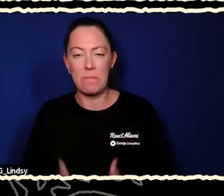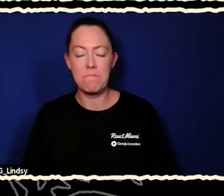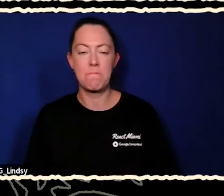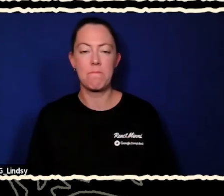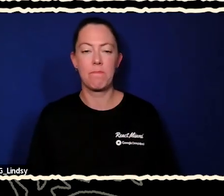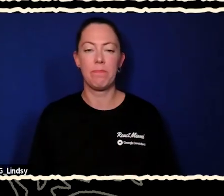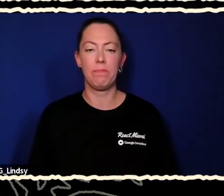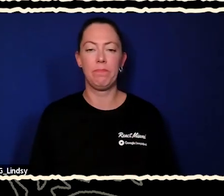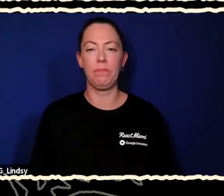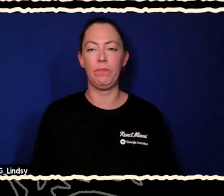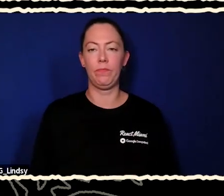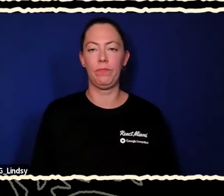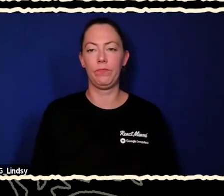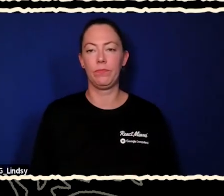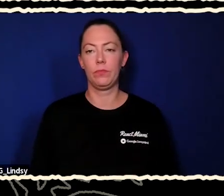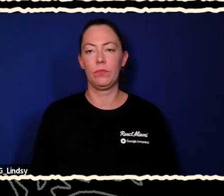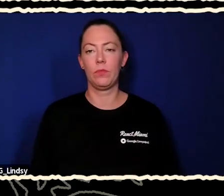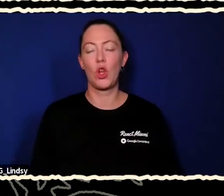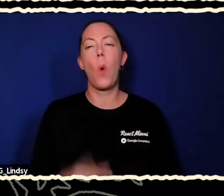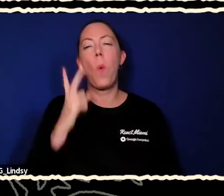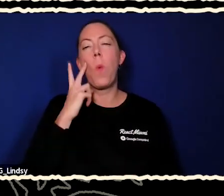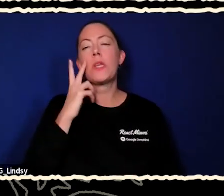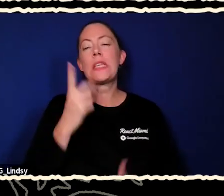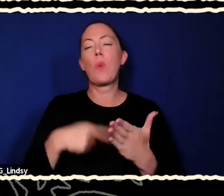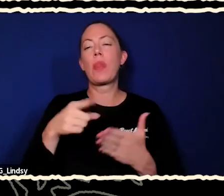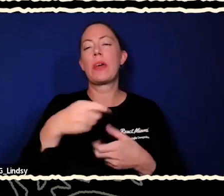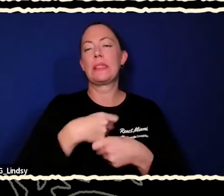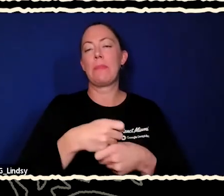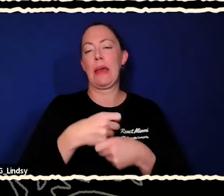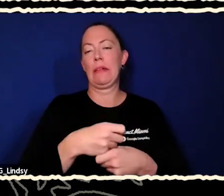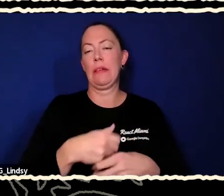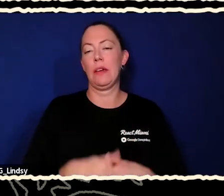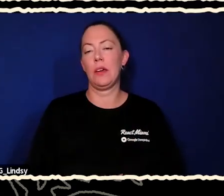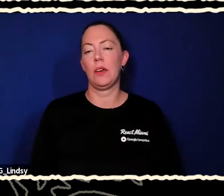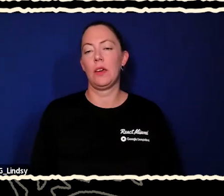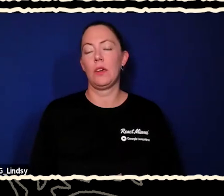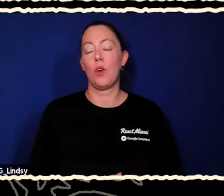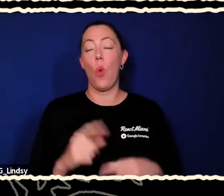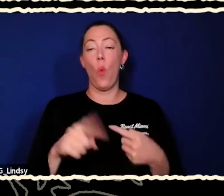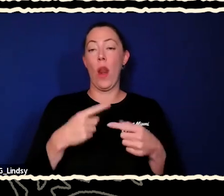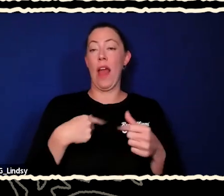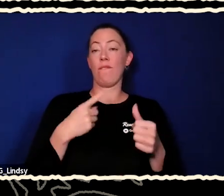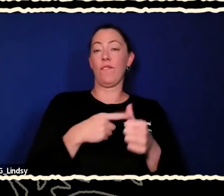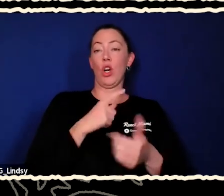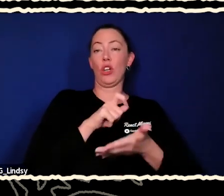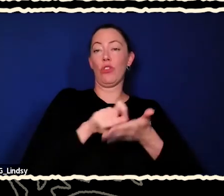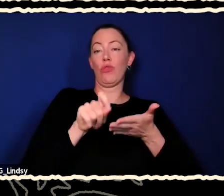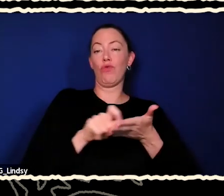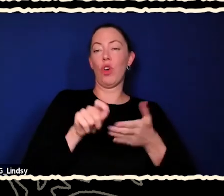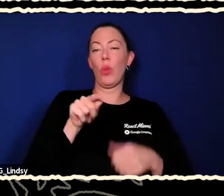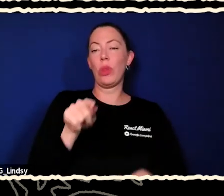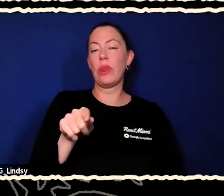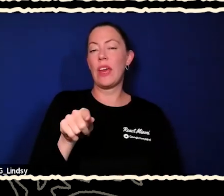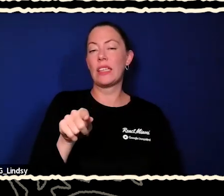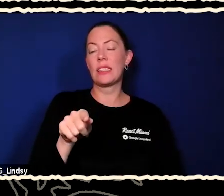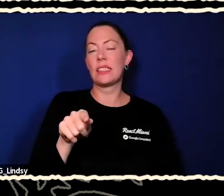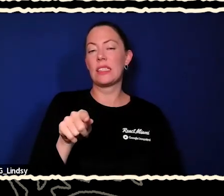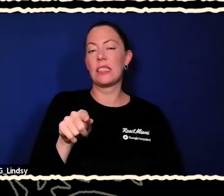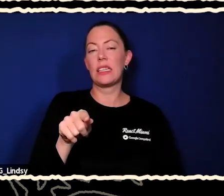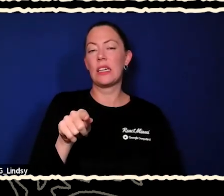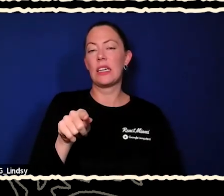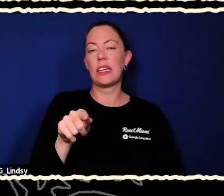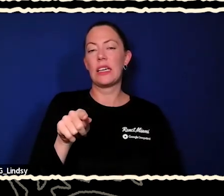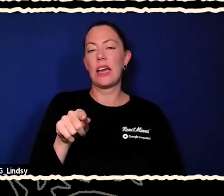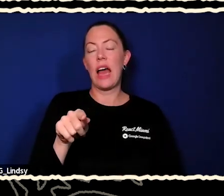let's see what has been generated here. When I first write it, I don't give a